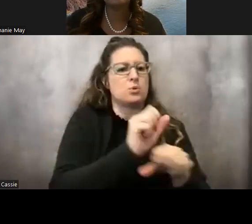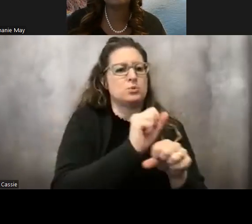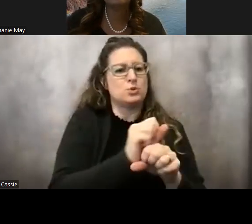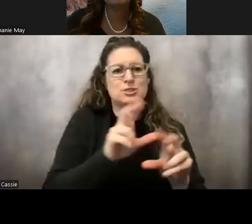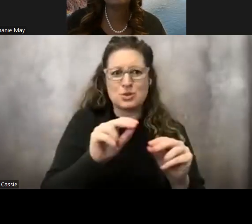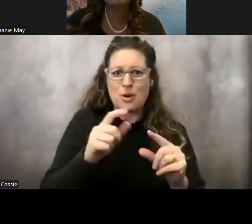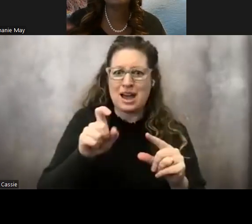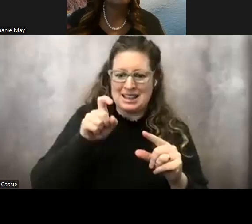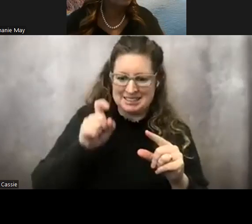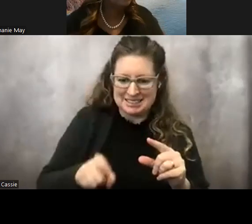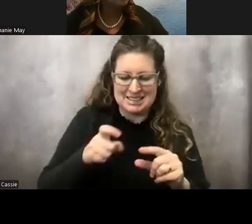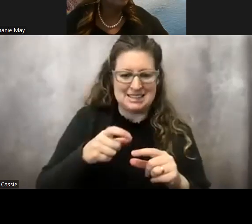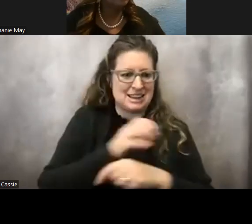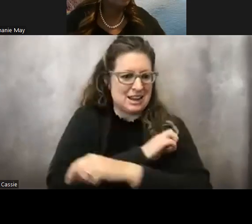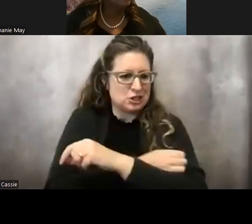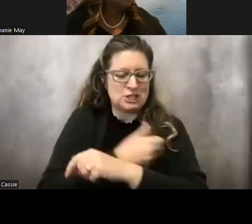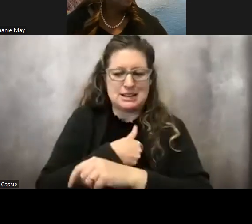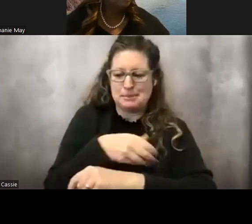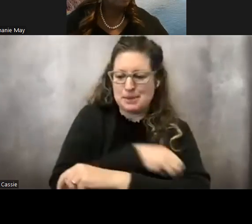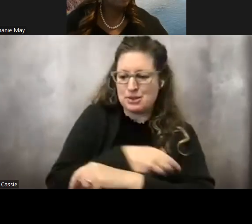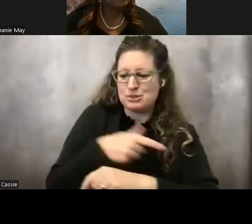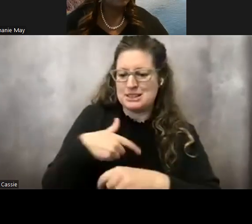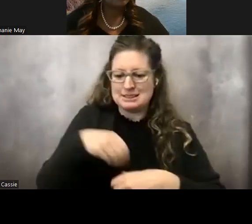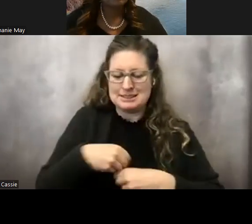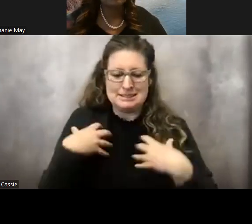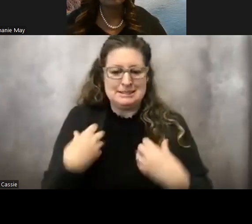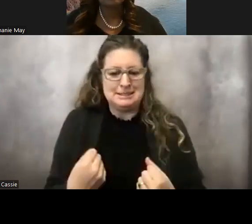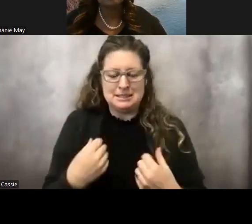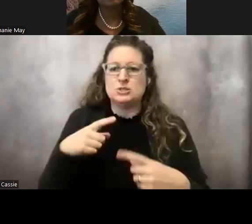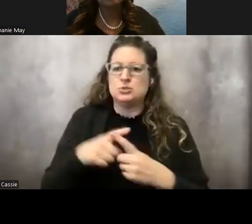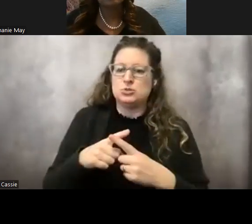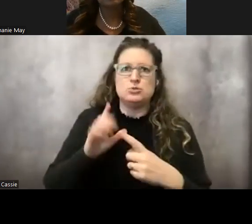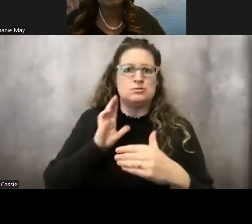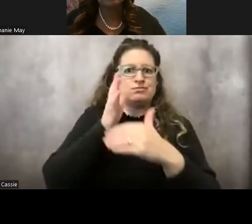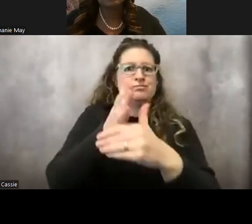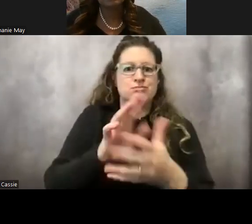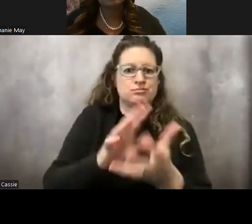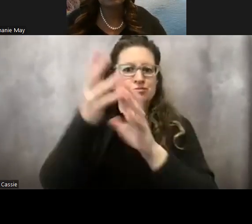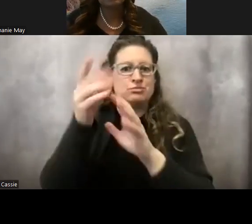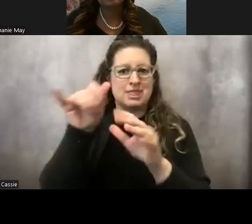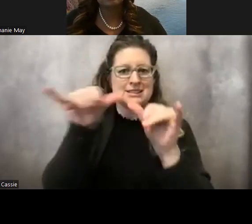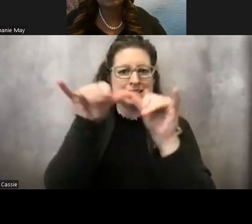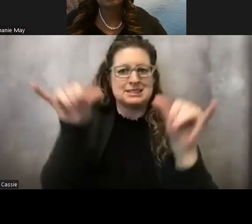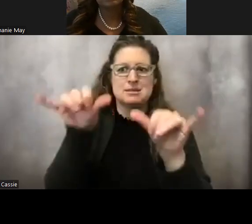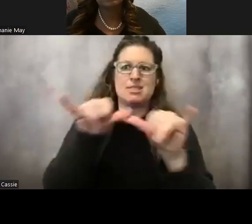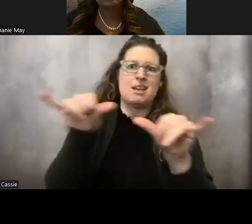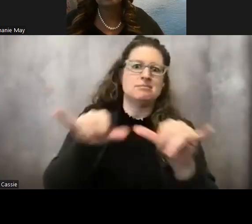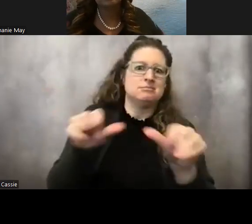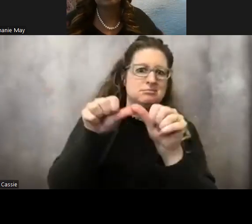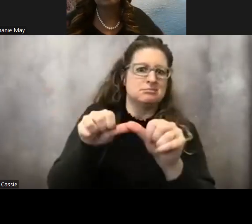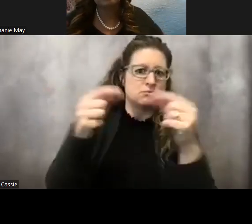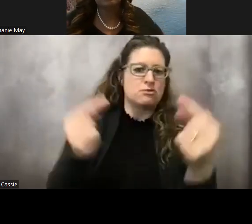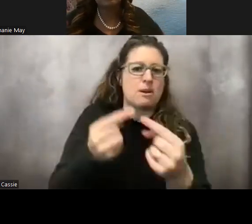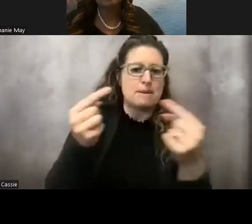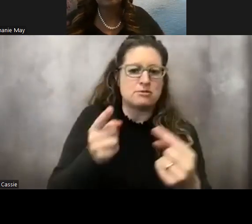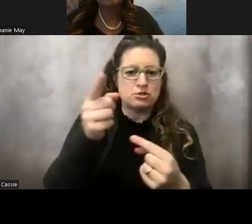the structures that I believe need to be changed. So when I go into organizations, I use a framework where people first